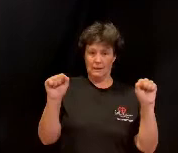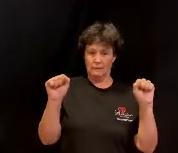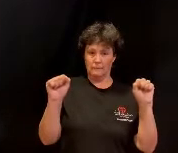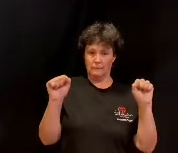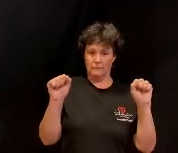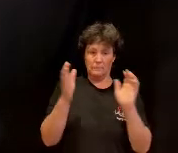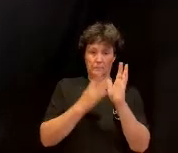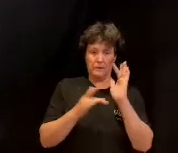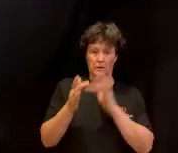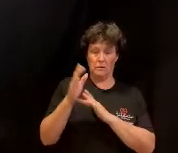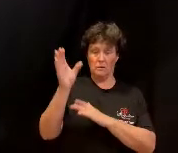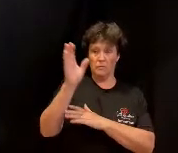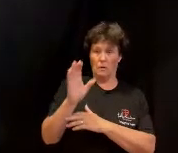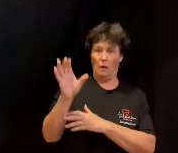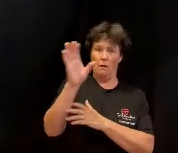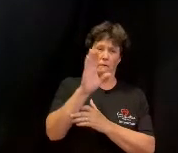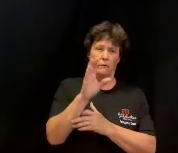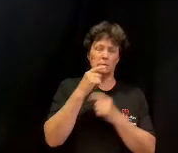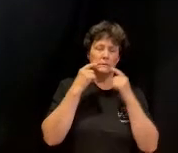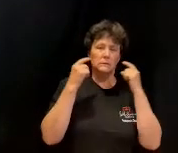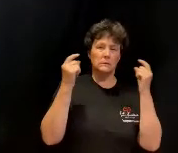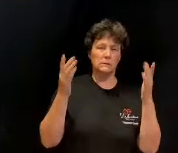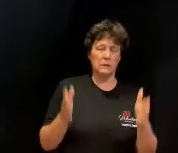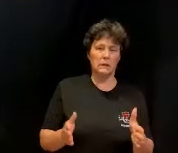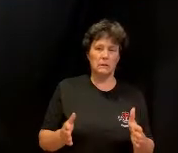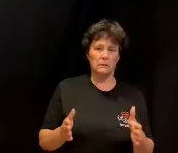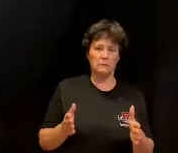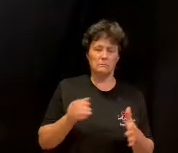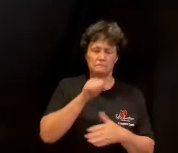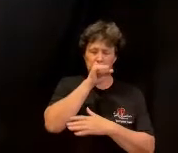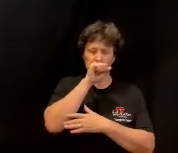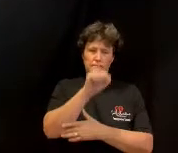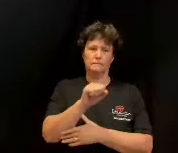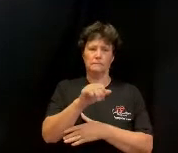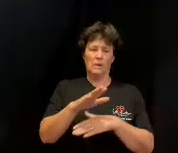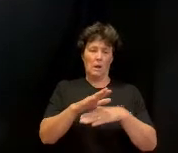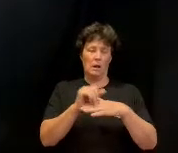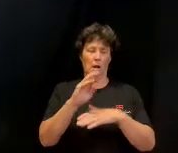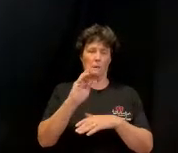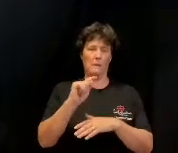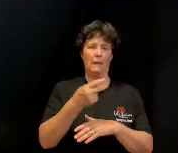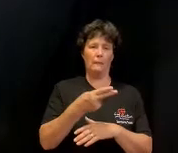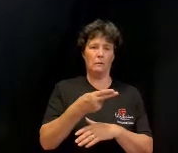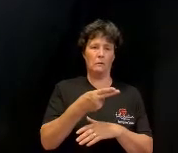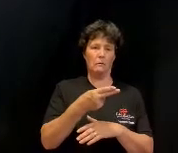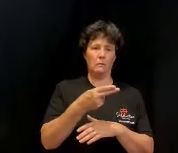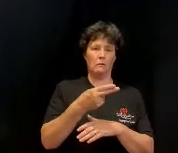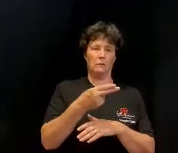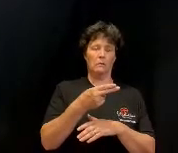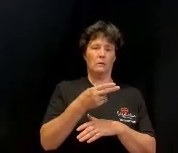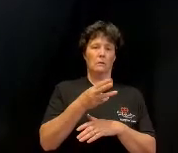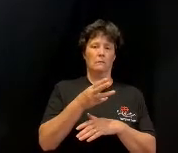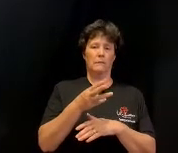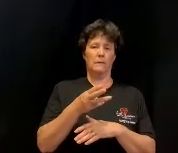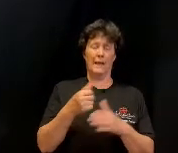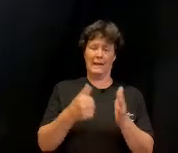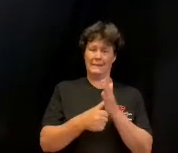Jesus sought out the sinners. I love it. He calls Matthew from the tax collector's